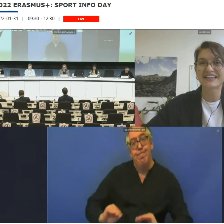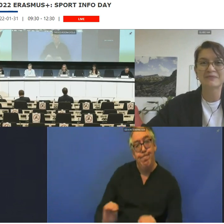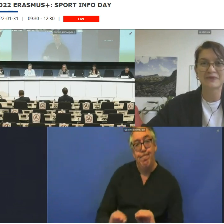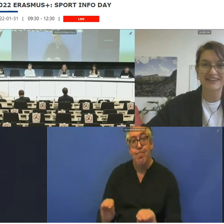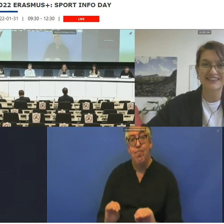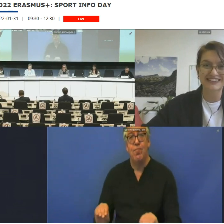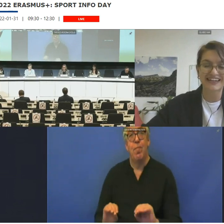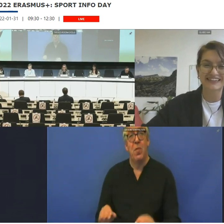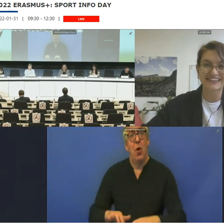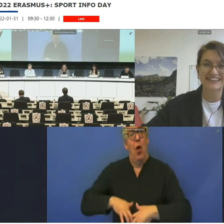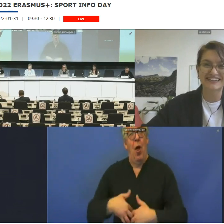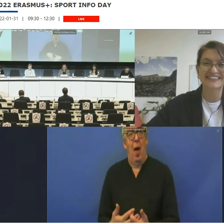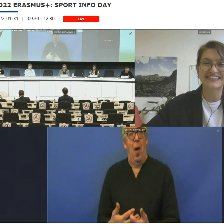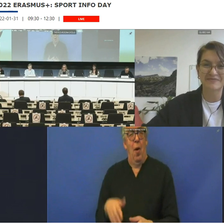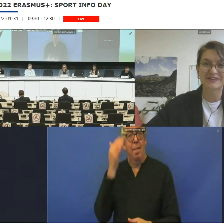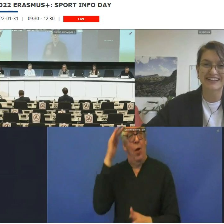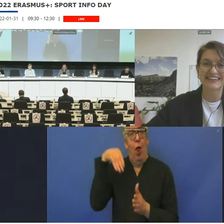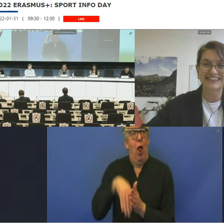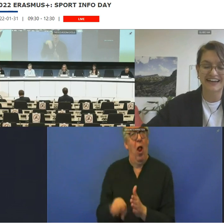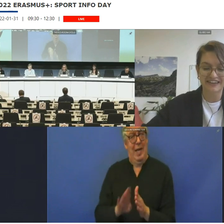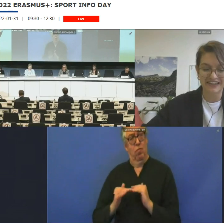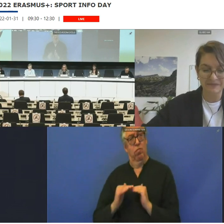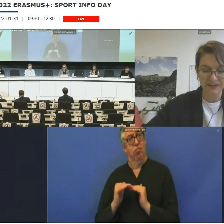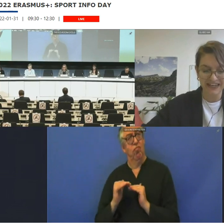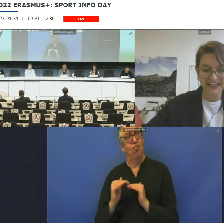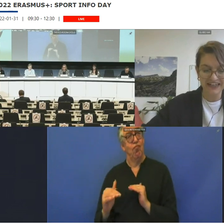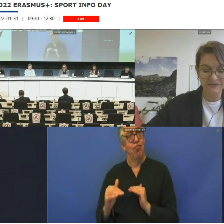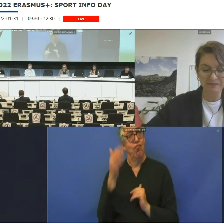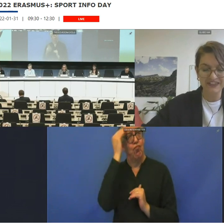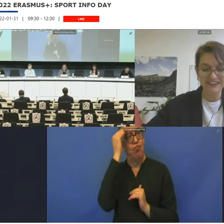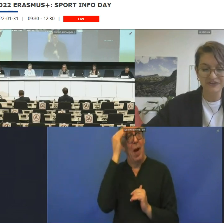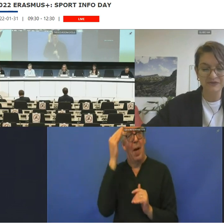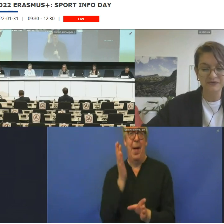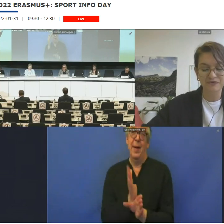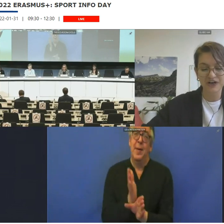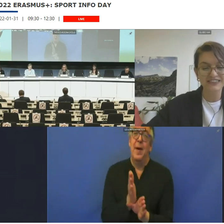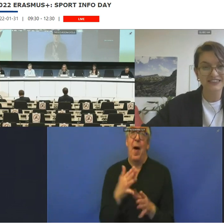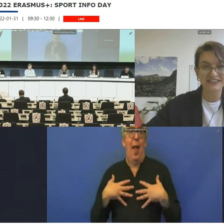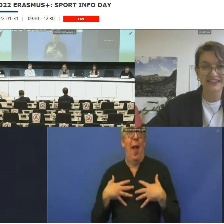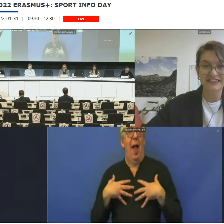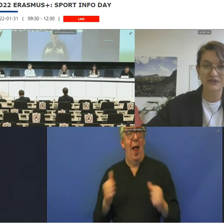your mental state stable and healthy. So for us, in